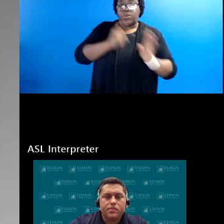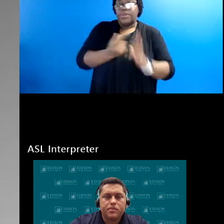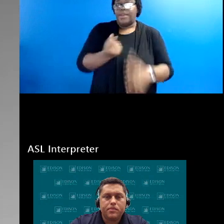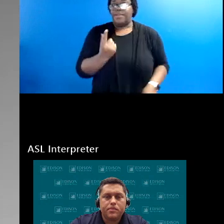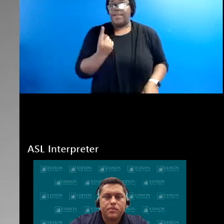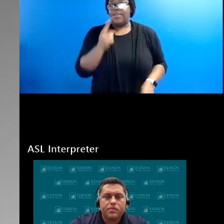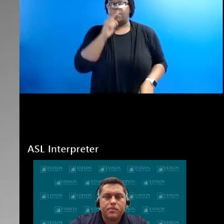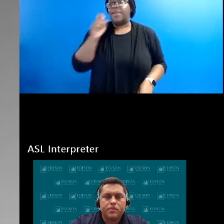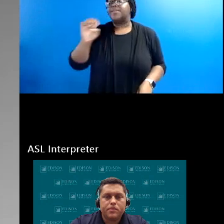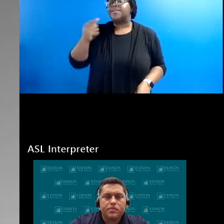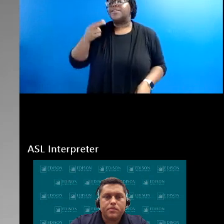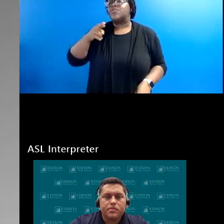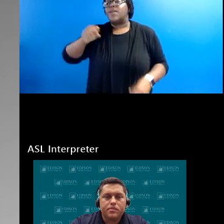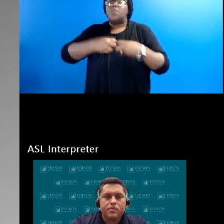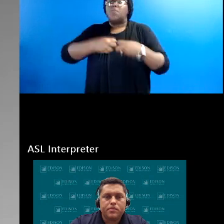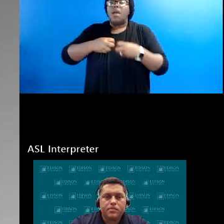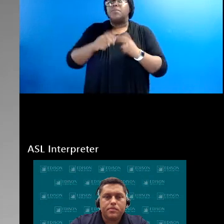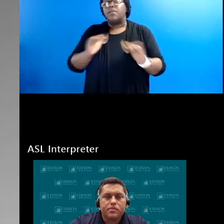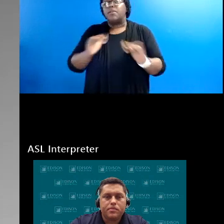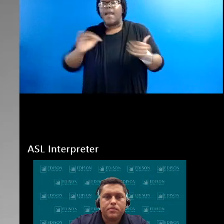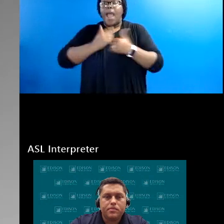egress issues and the way the island is configured.